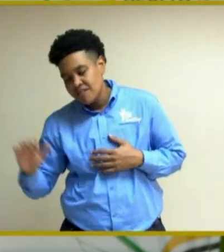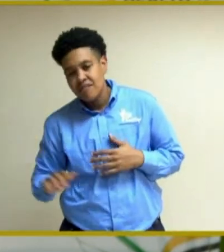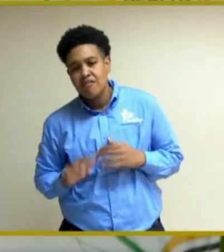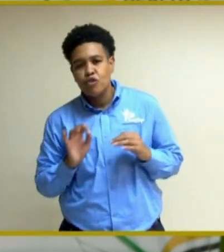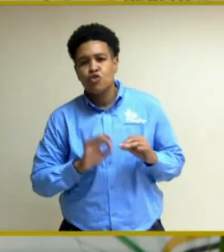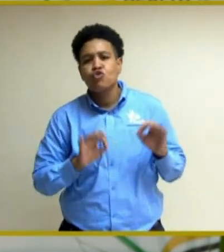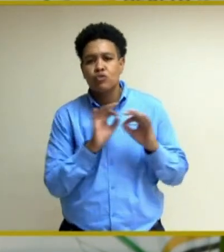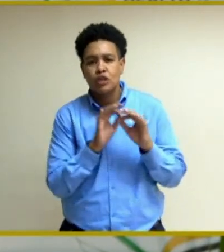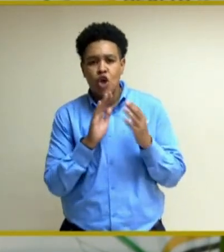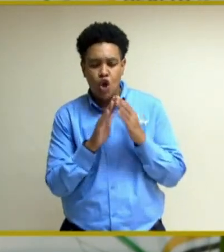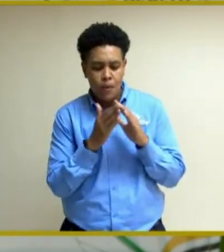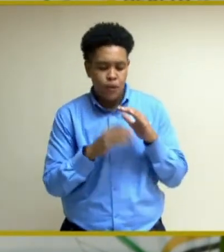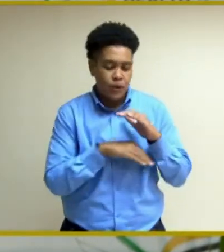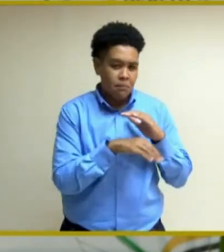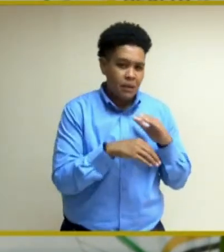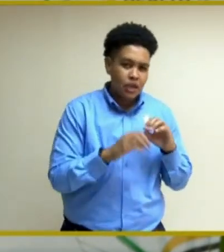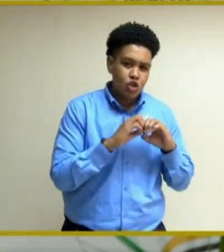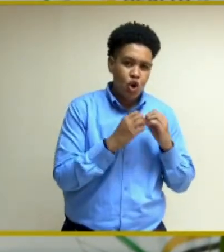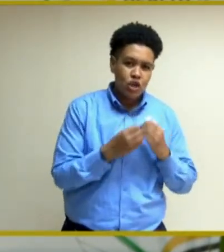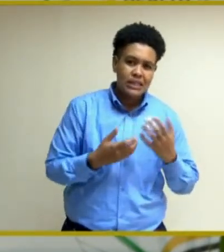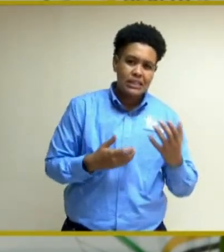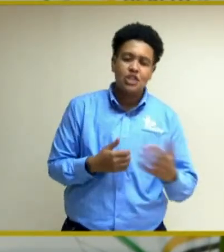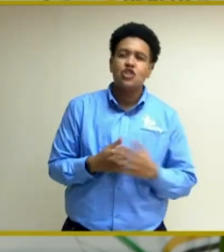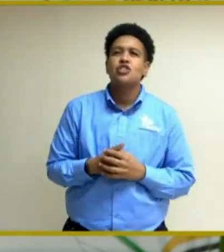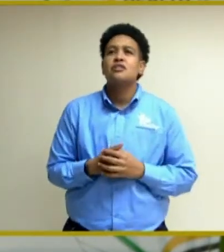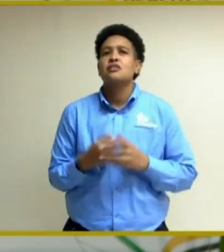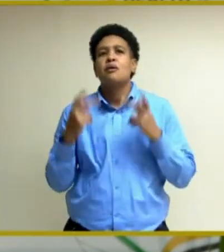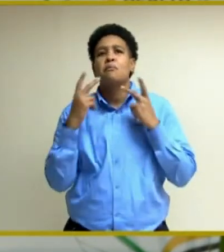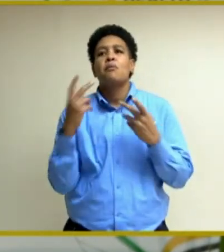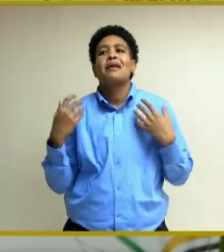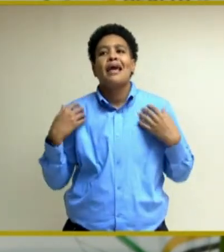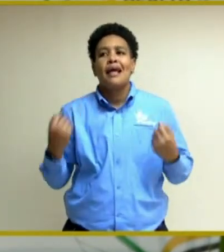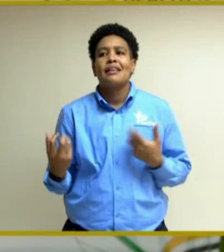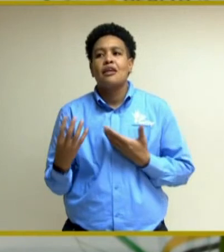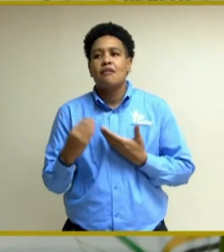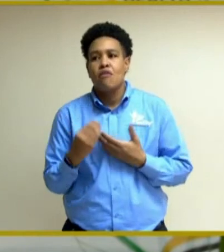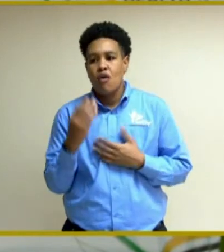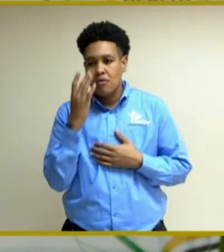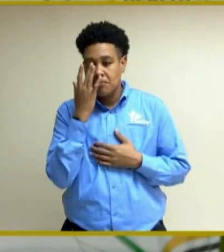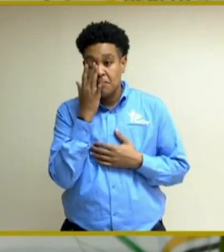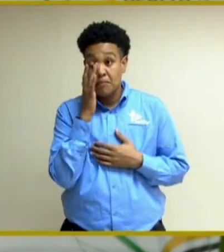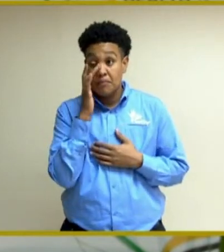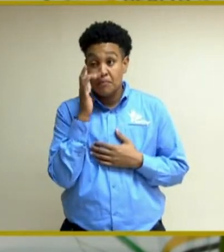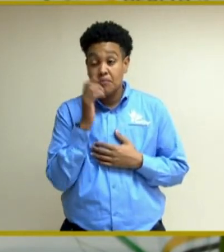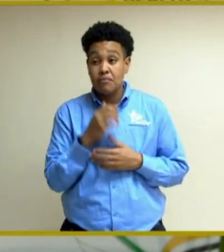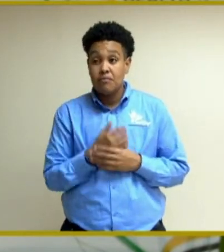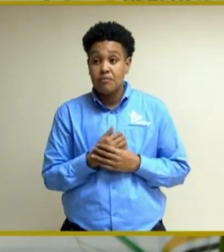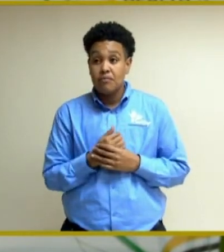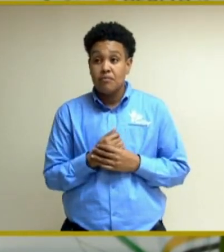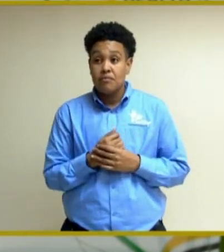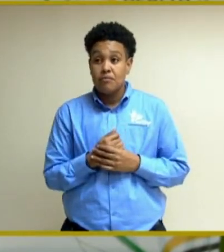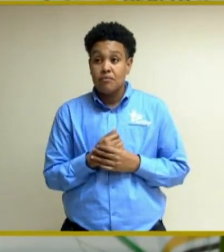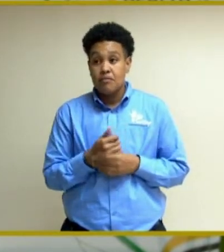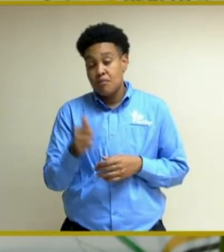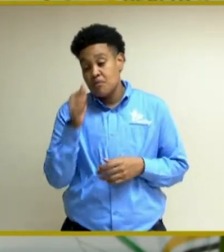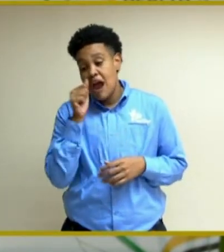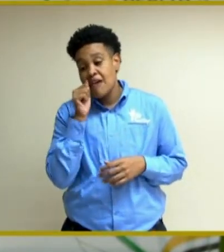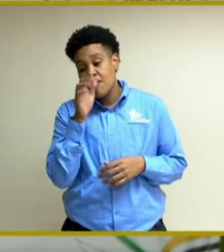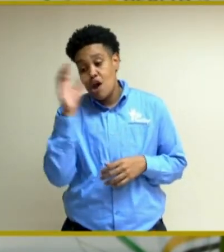critical community-based organizations, public health, of course. The private